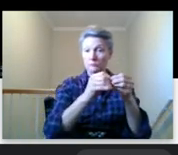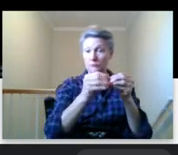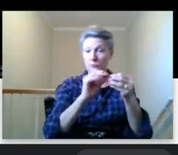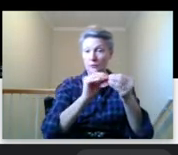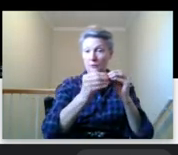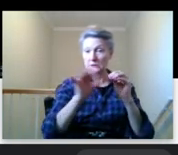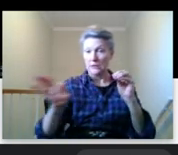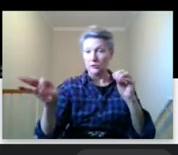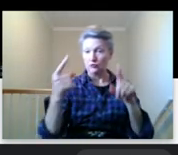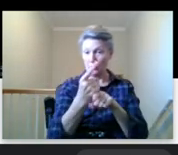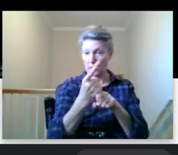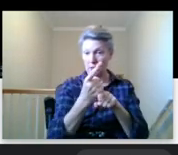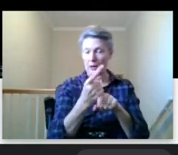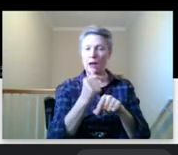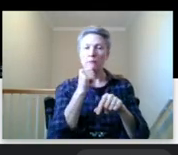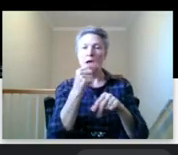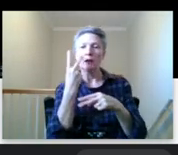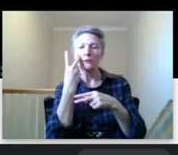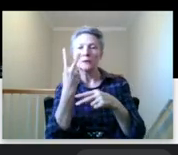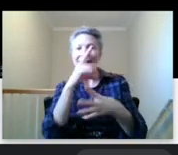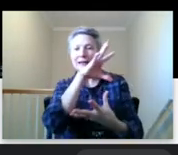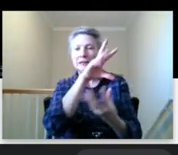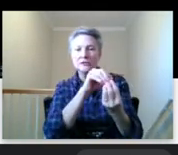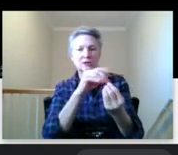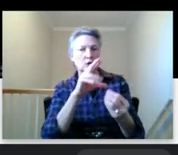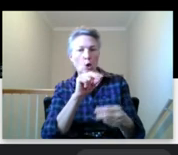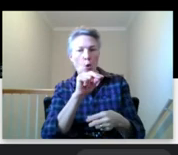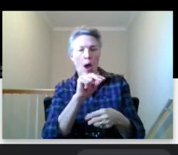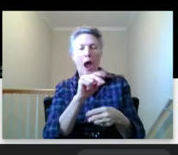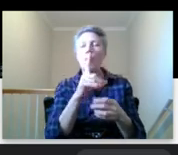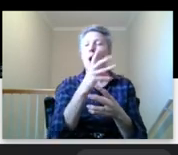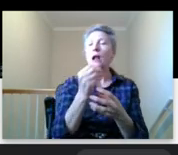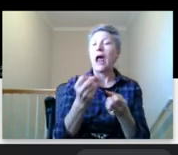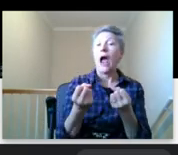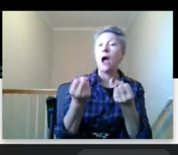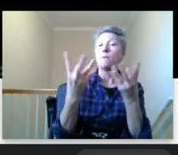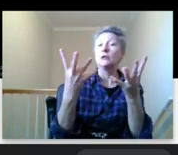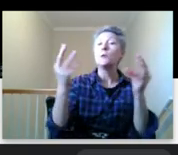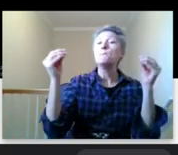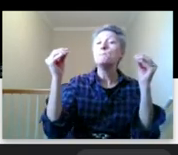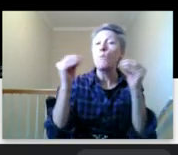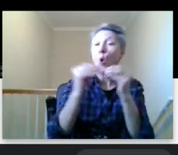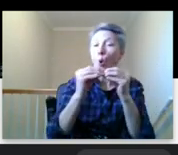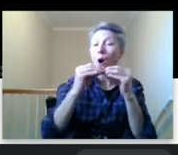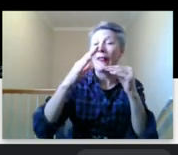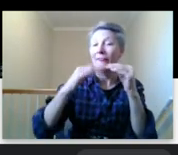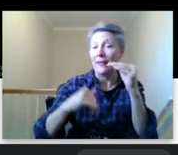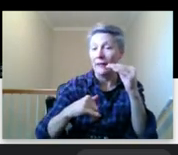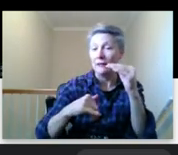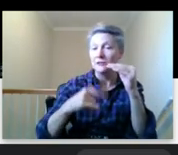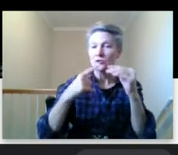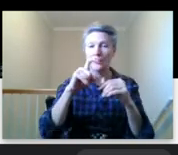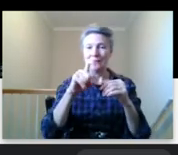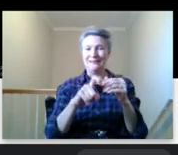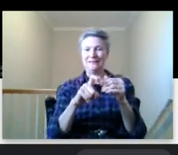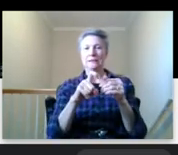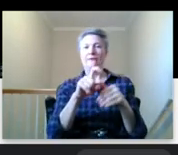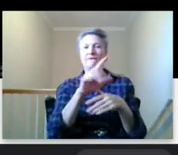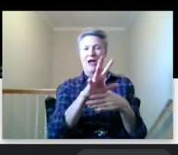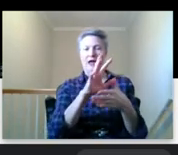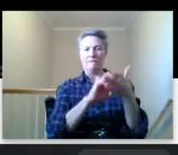at addition, because I want to know how much more. In order to do this now, I'm noticing I can't subtract 5 minus